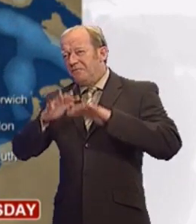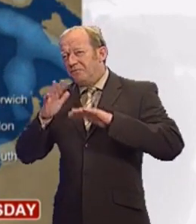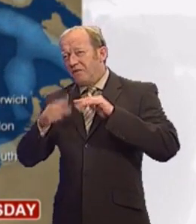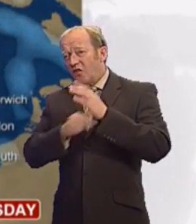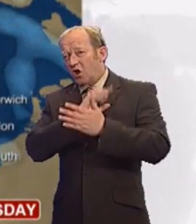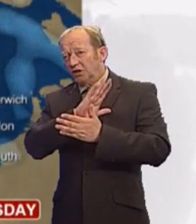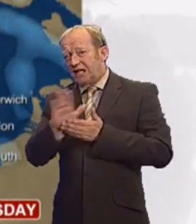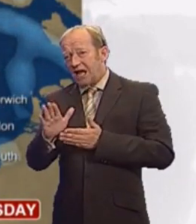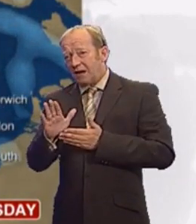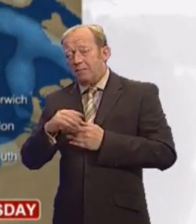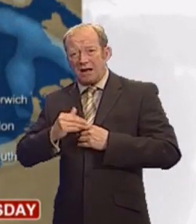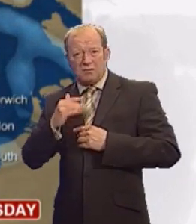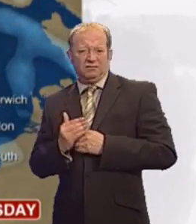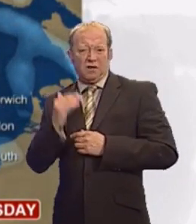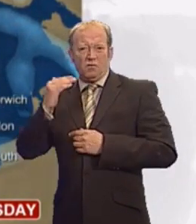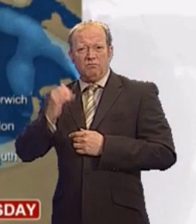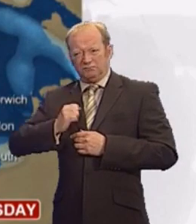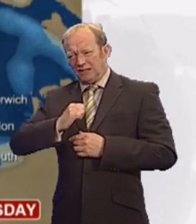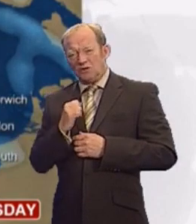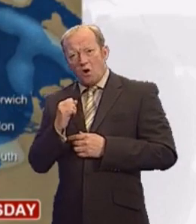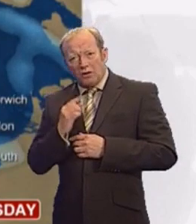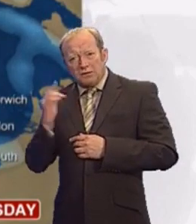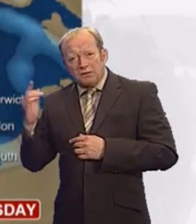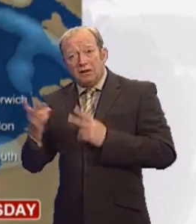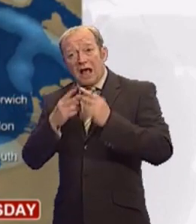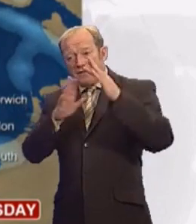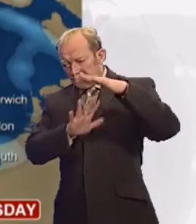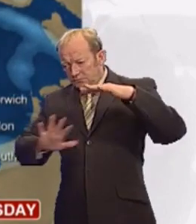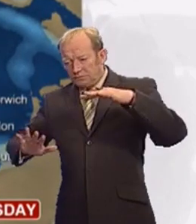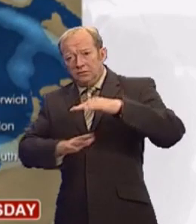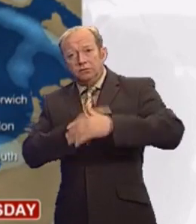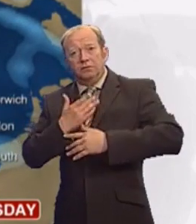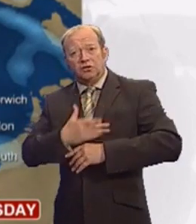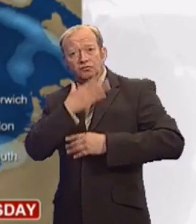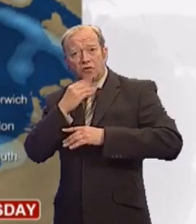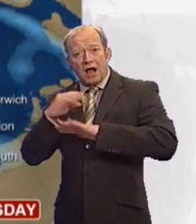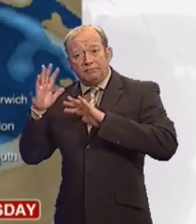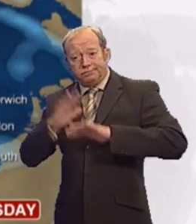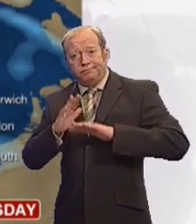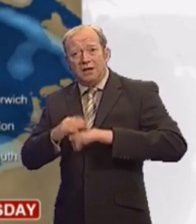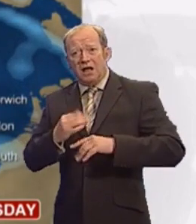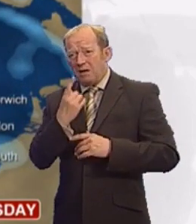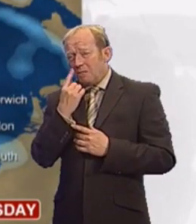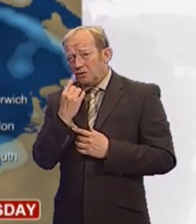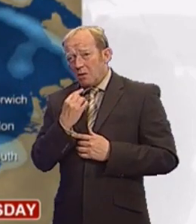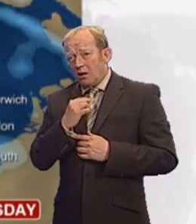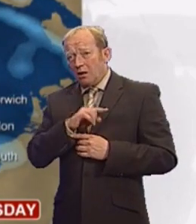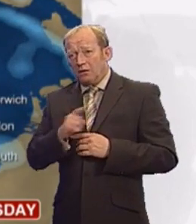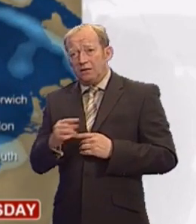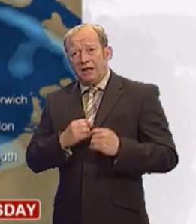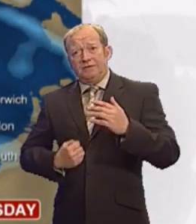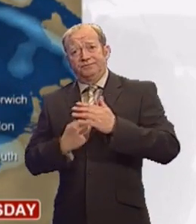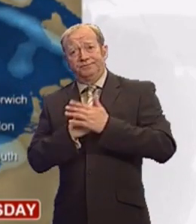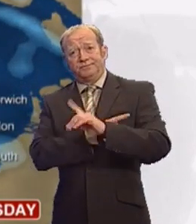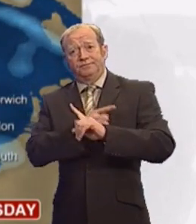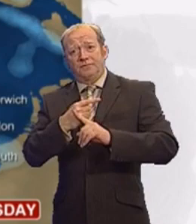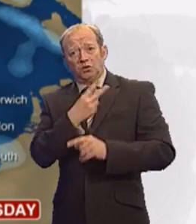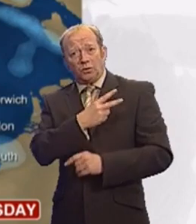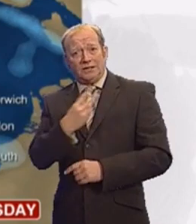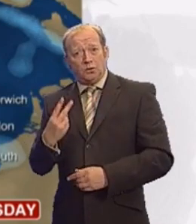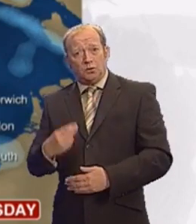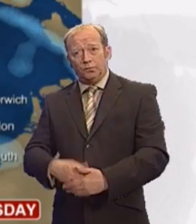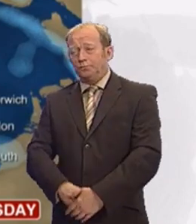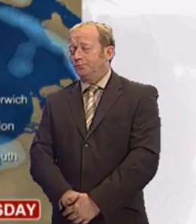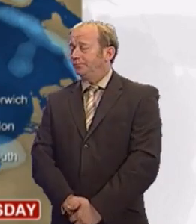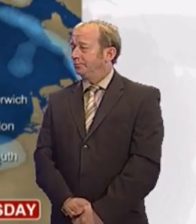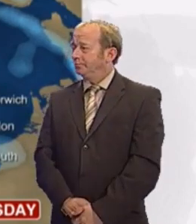probably going to be the further north you are into parts of Scotland. Elsewhere, drier, brighter, 1 or 2 showers. And our top numbers, 21, maybe 22. That's